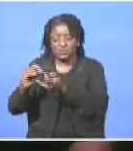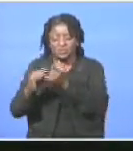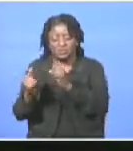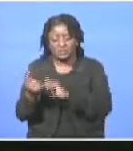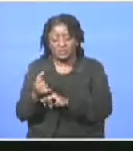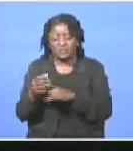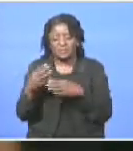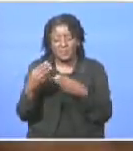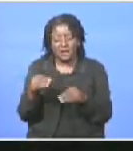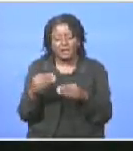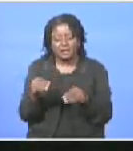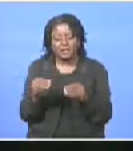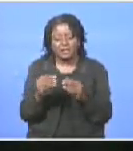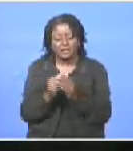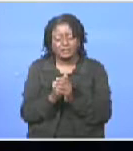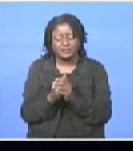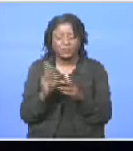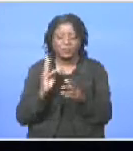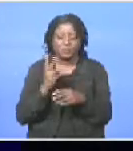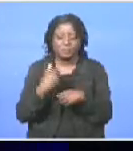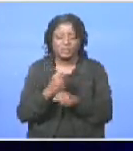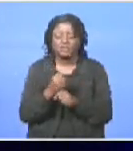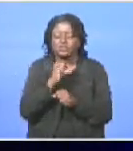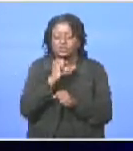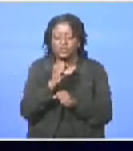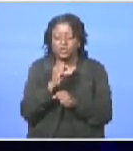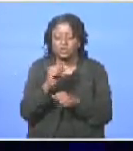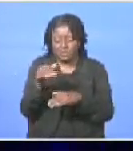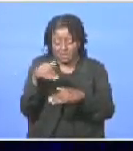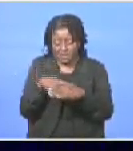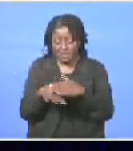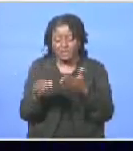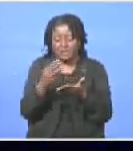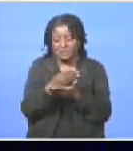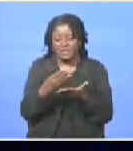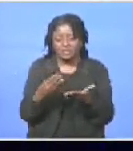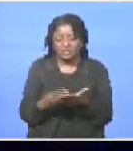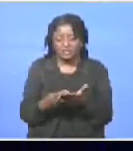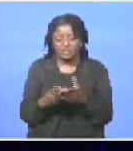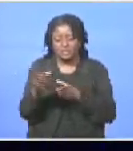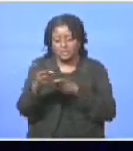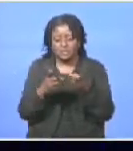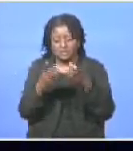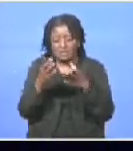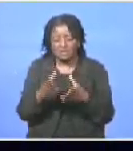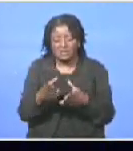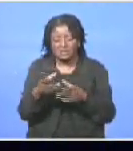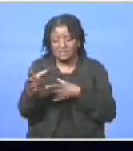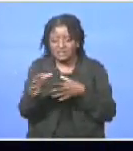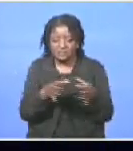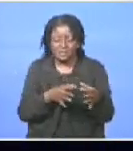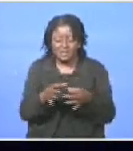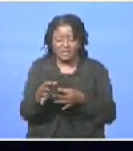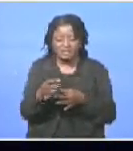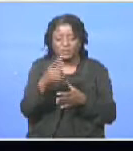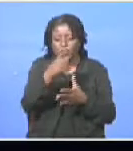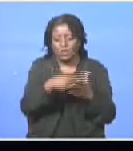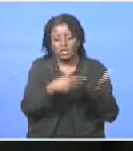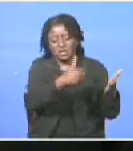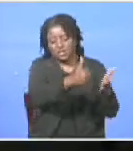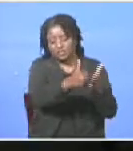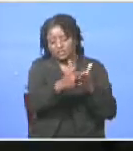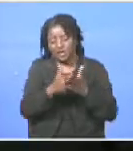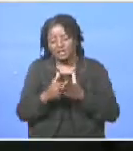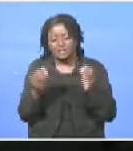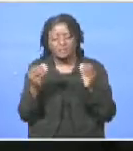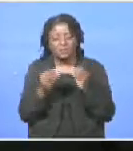we're ensuring that it falls within that budget. Director General Joy Jibrilu explains what is attracting more visitors to the Bahamas.